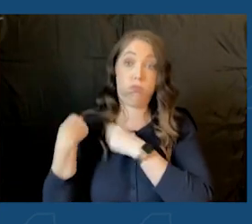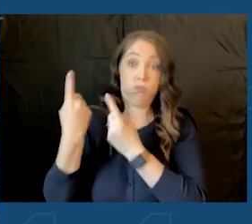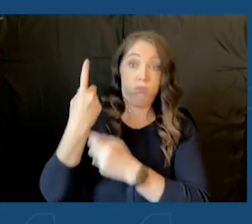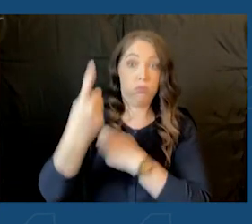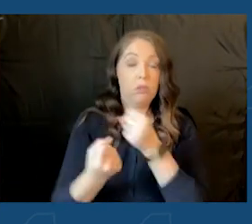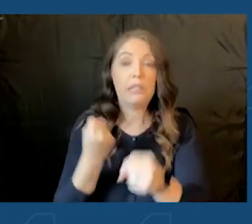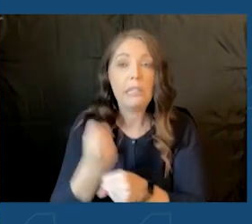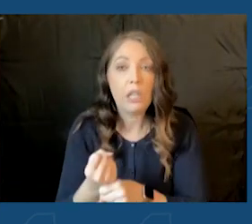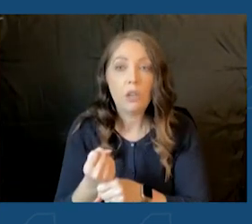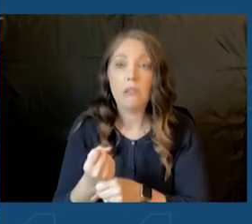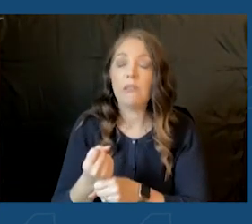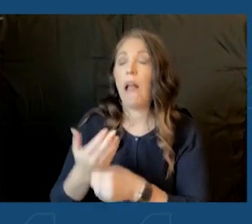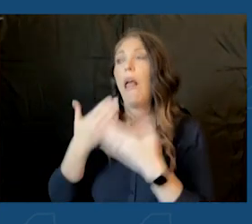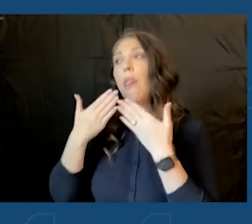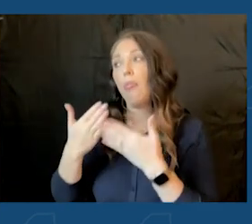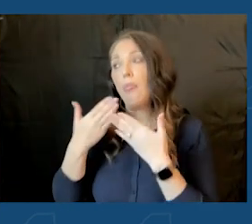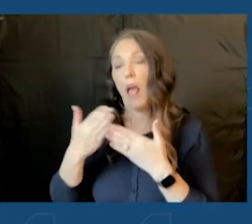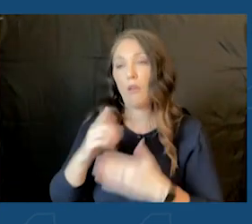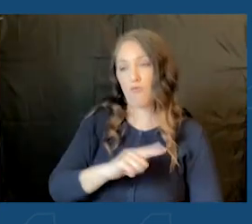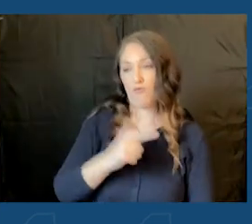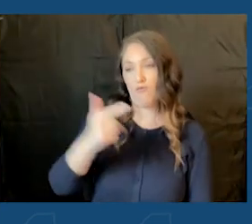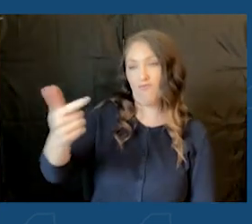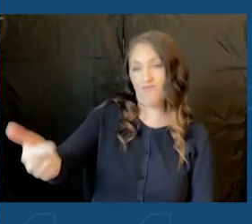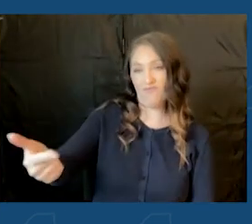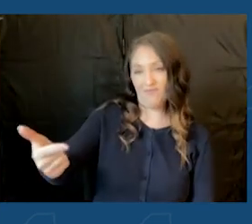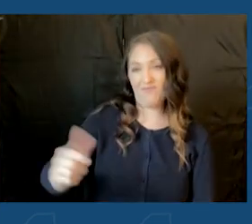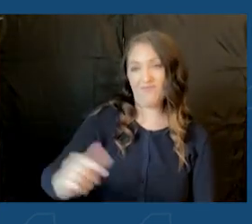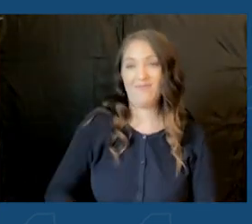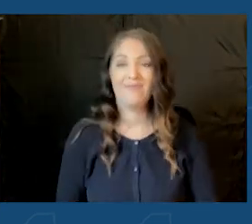Kathy, thank you. The podium is yours.